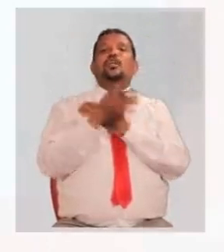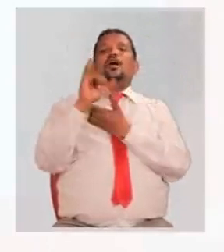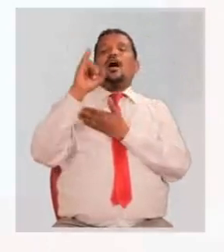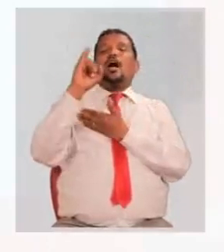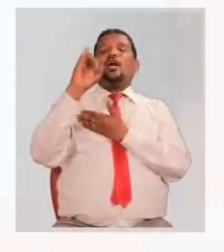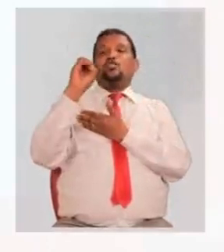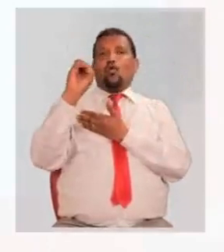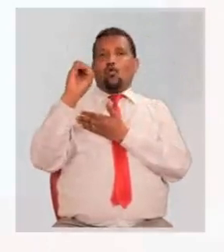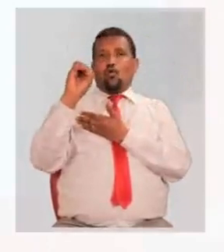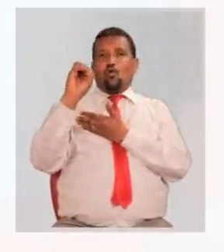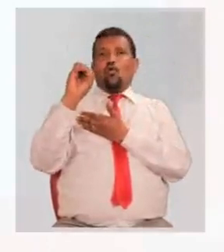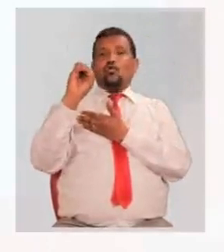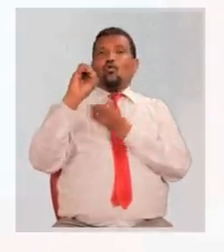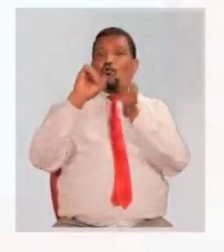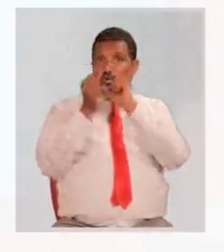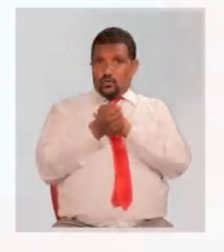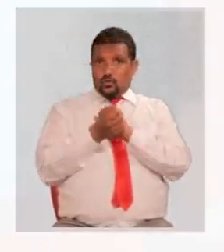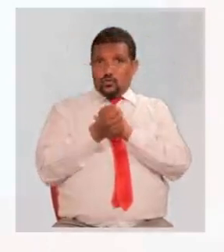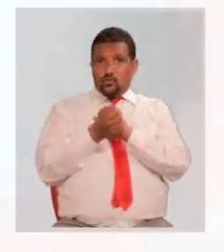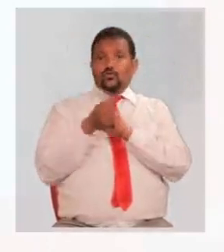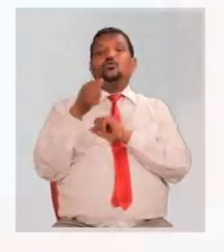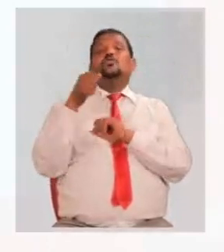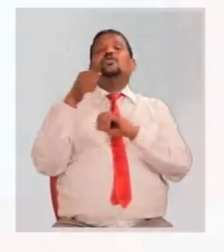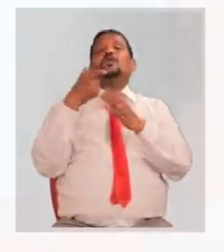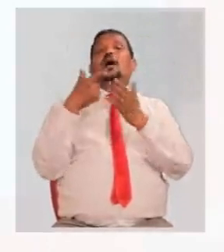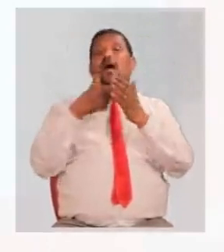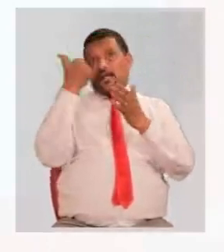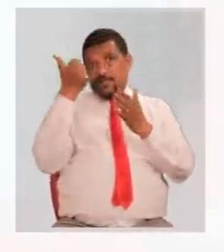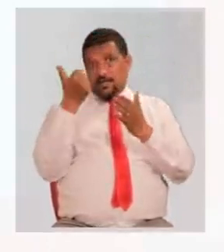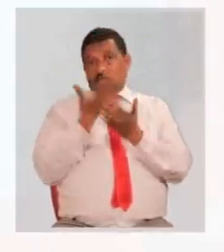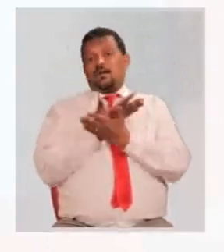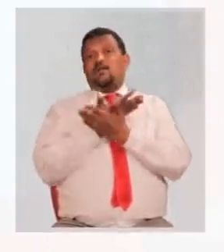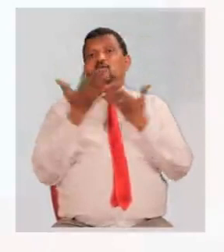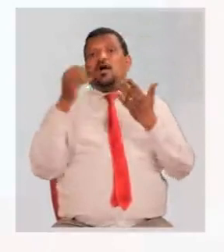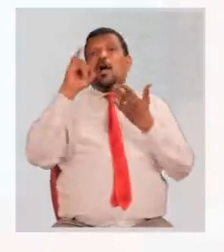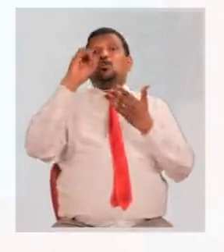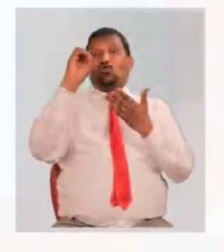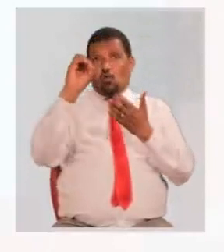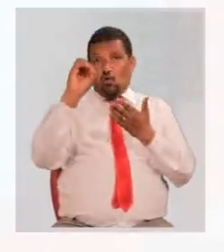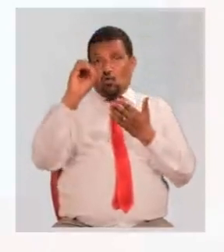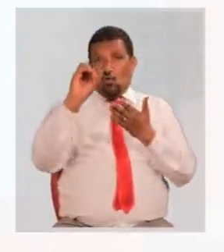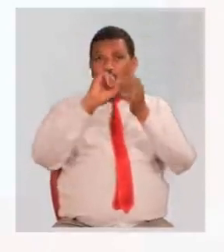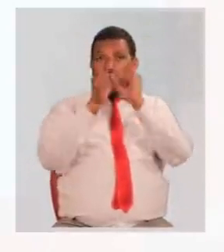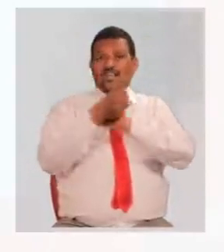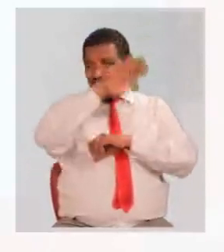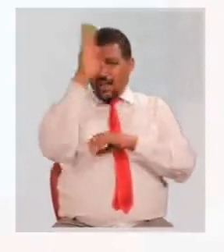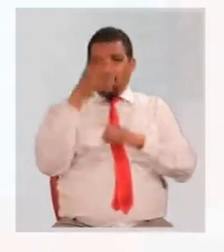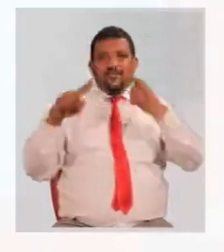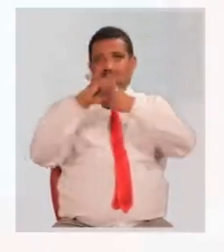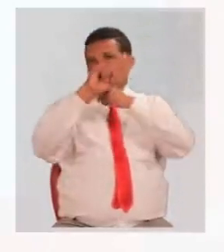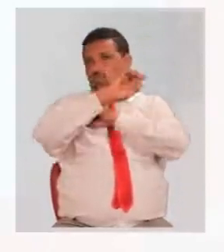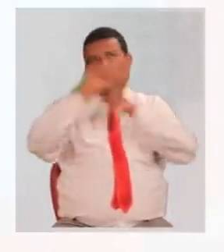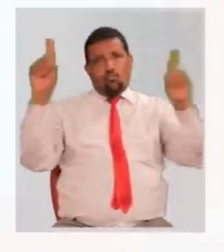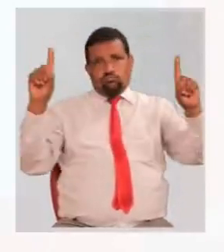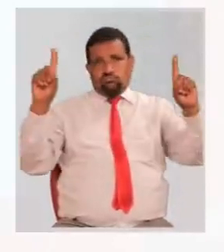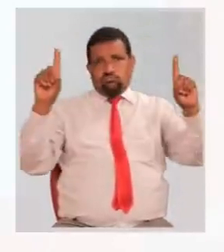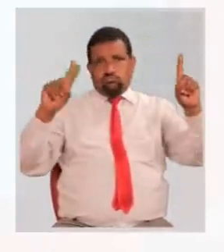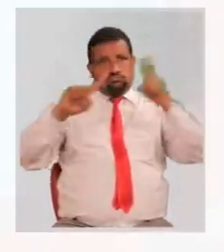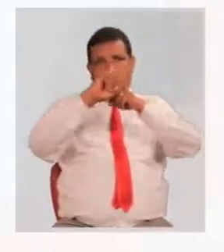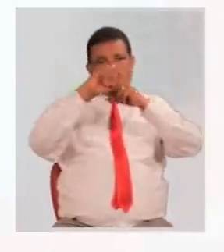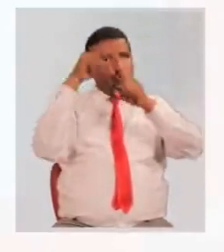convex to the origin. Another property of isoquants never cross each other.